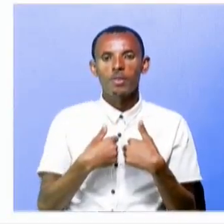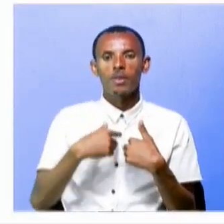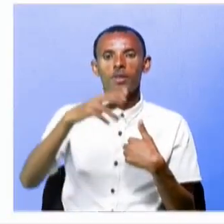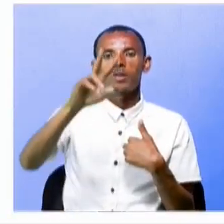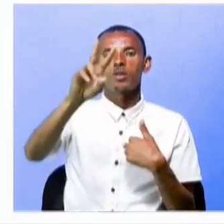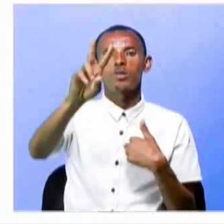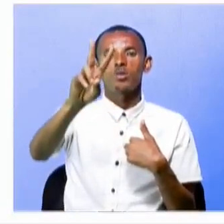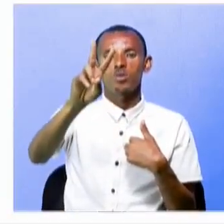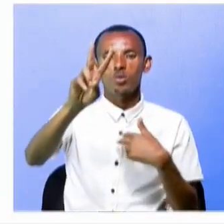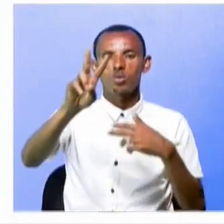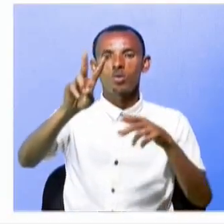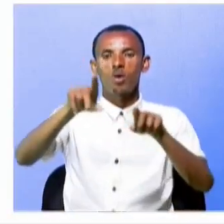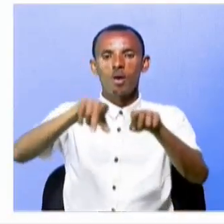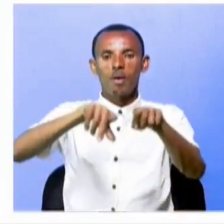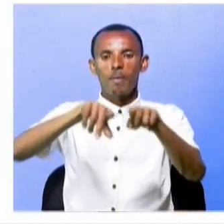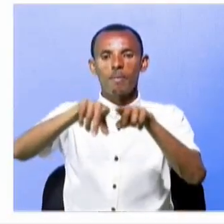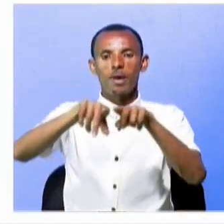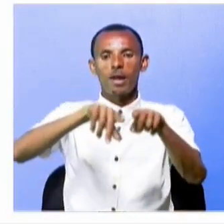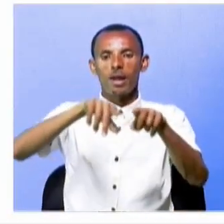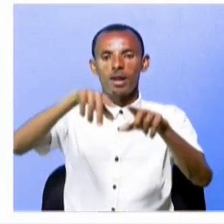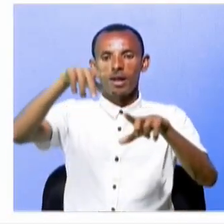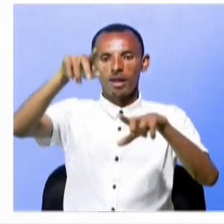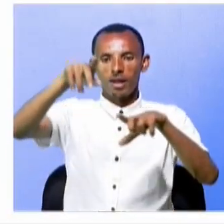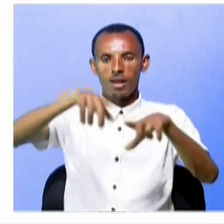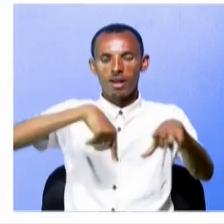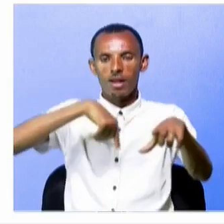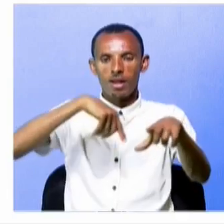two parallel lines,